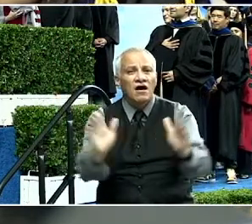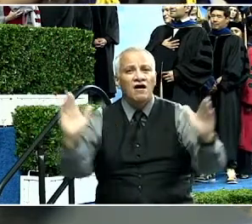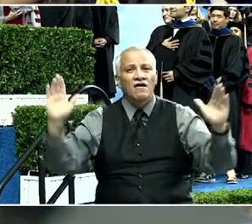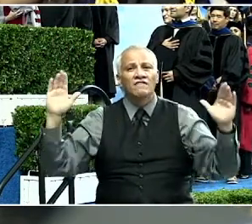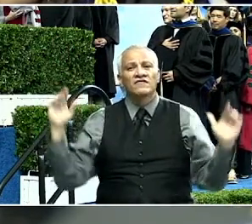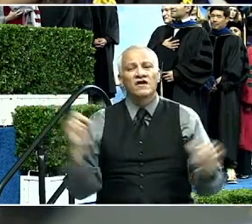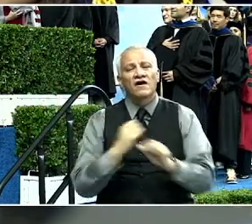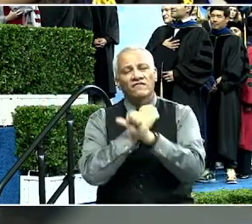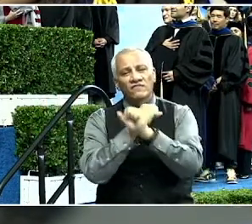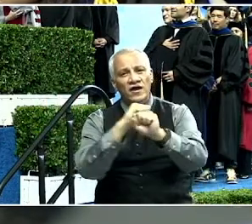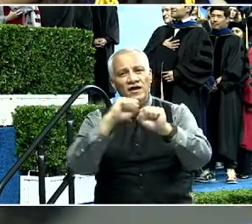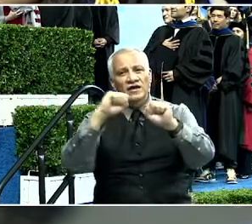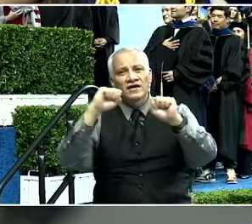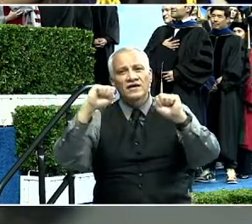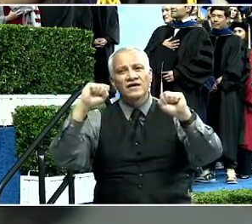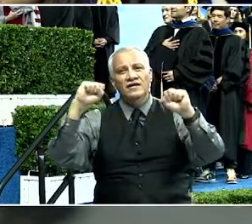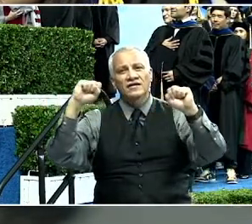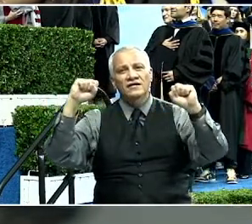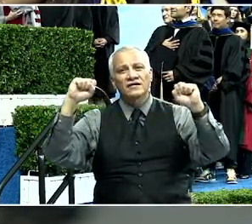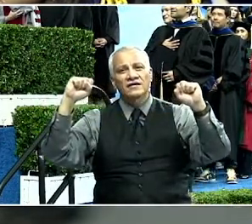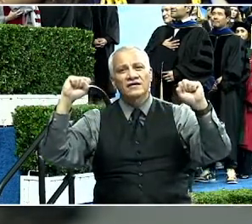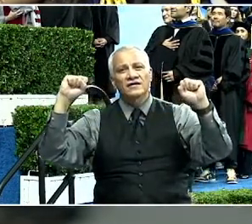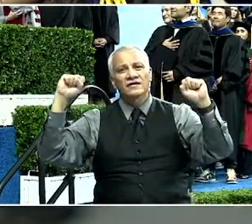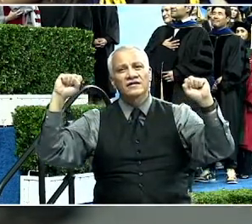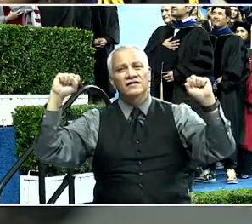land of the